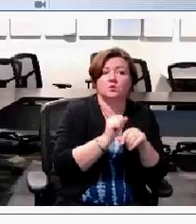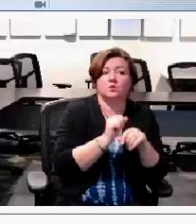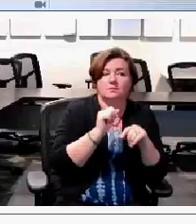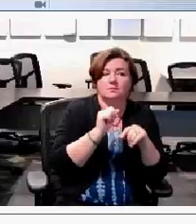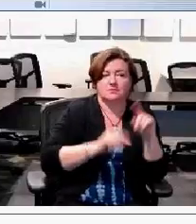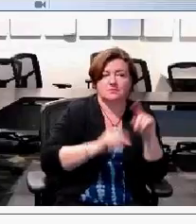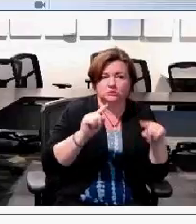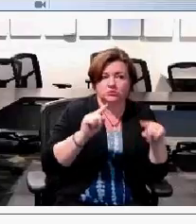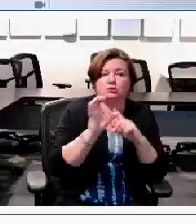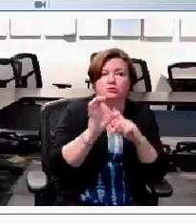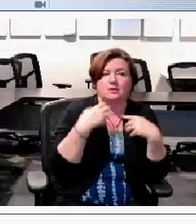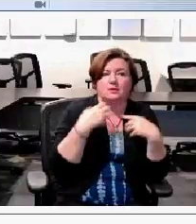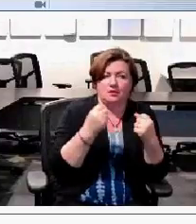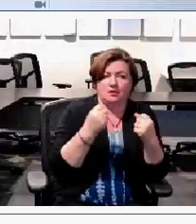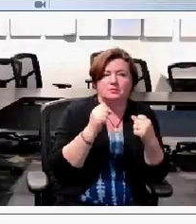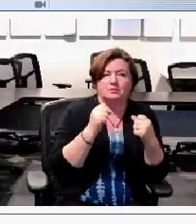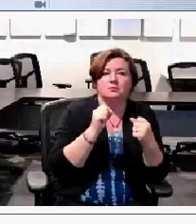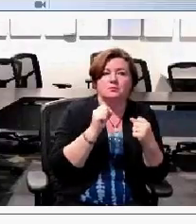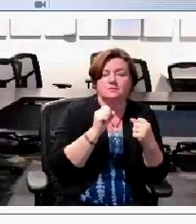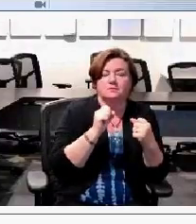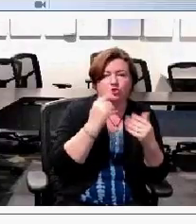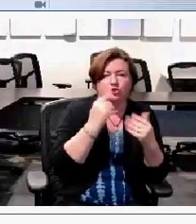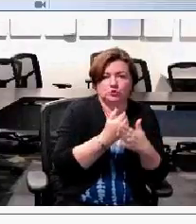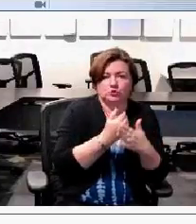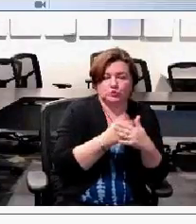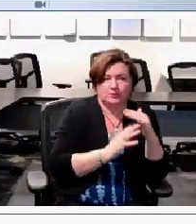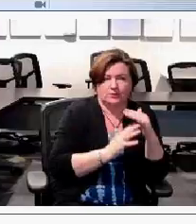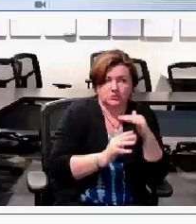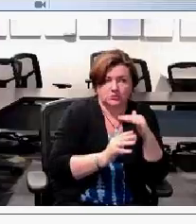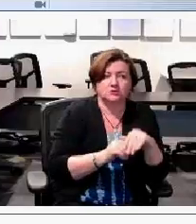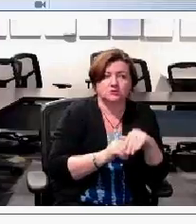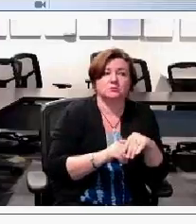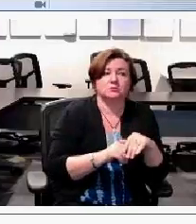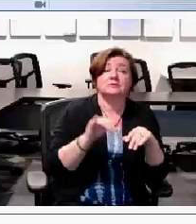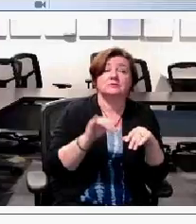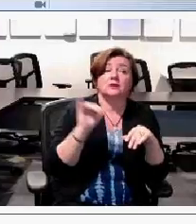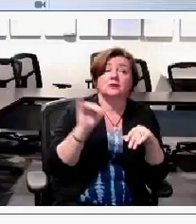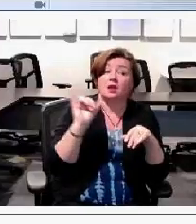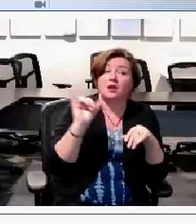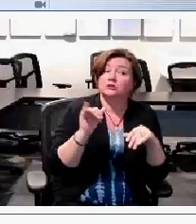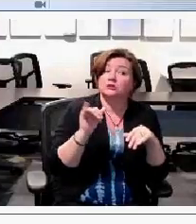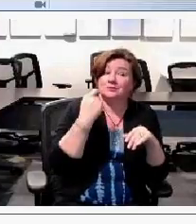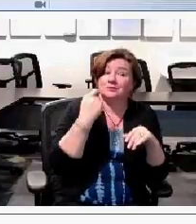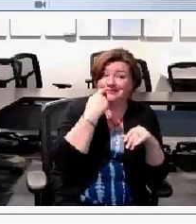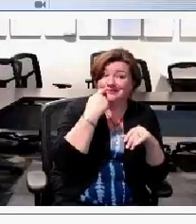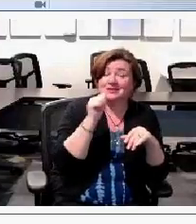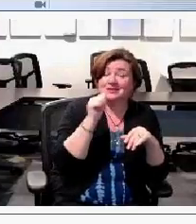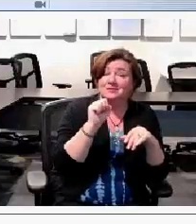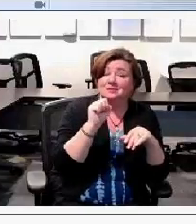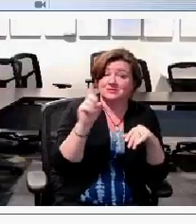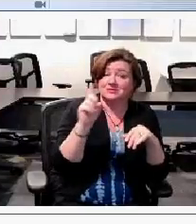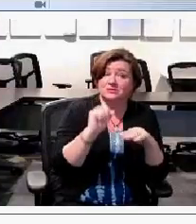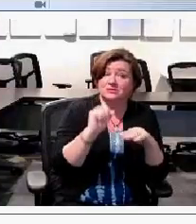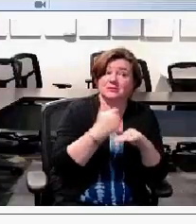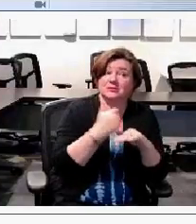brokers working with immigrants. And we have a new literacy pilot that we're doing with Alberta School for the Deaf